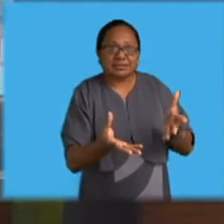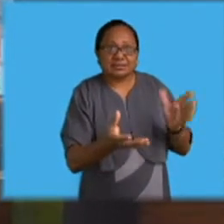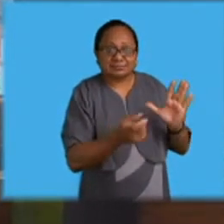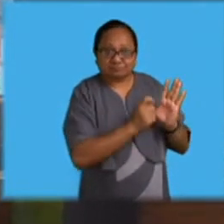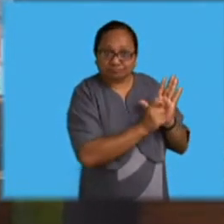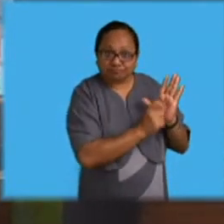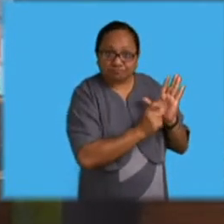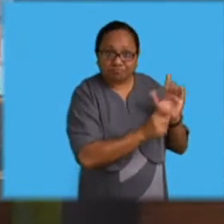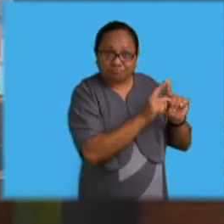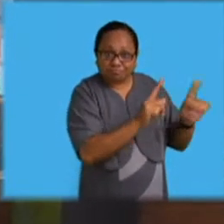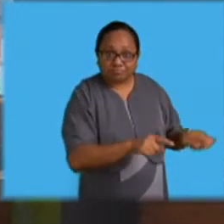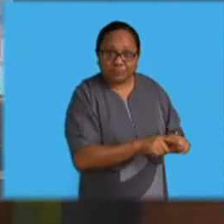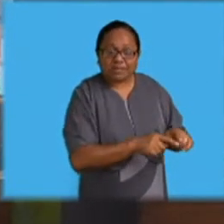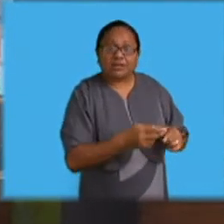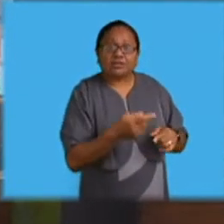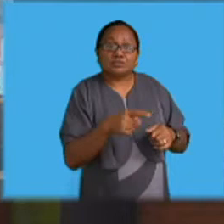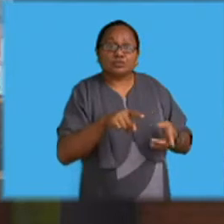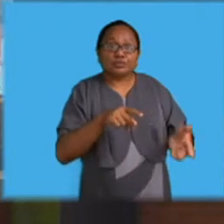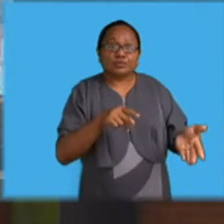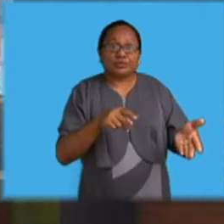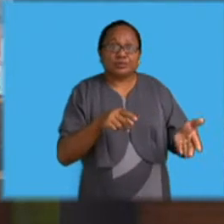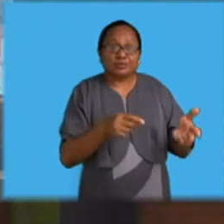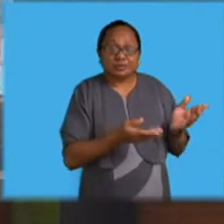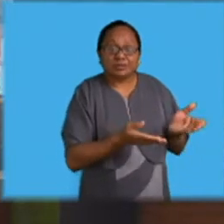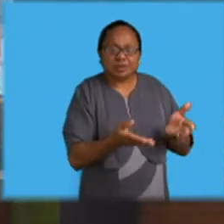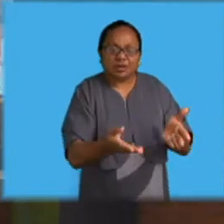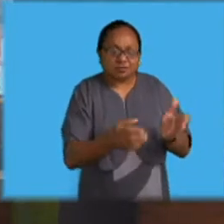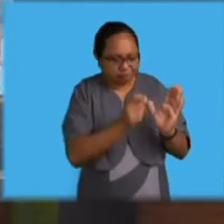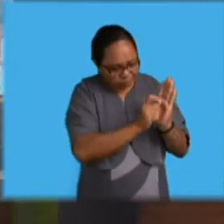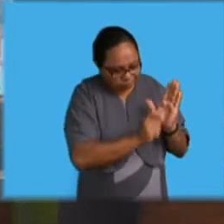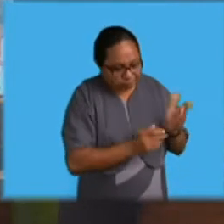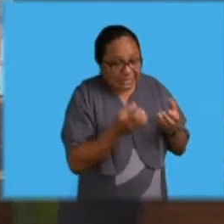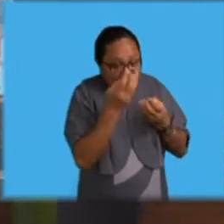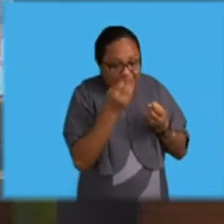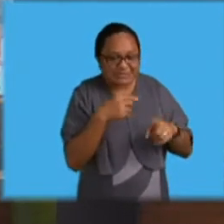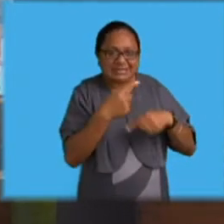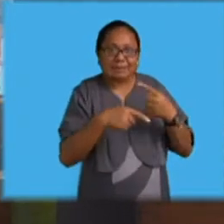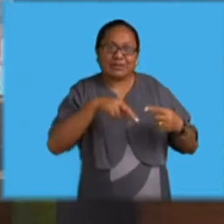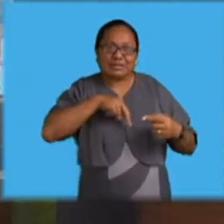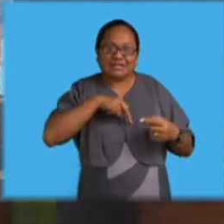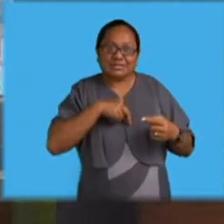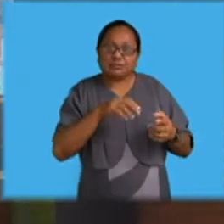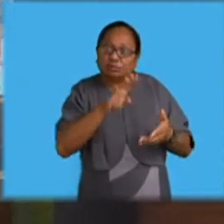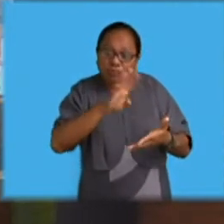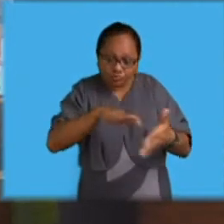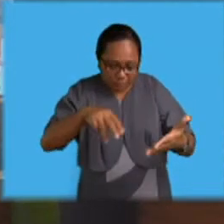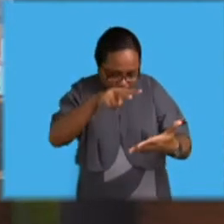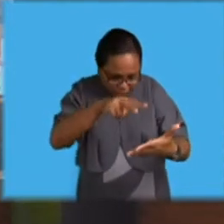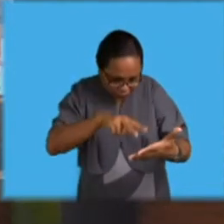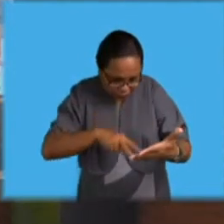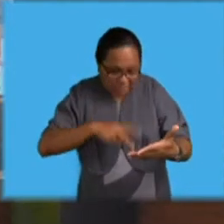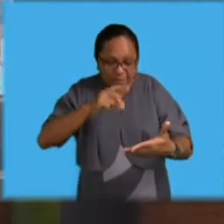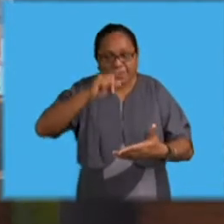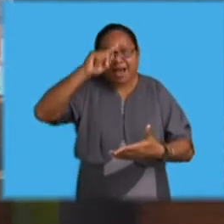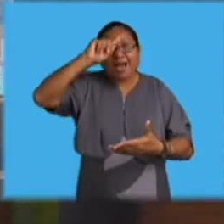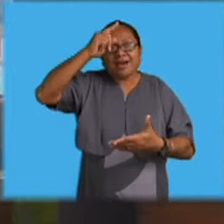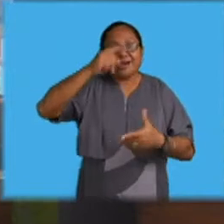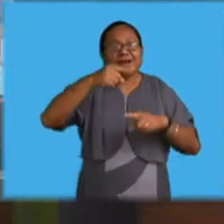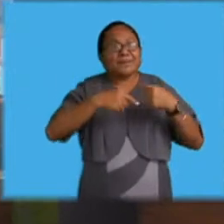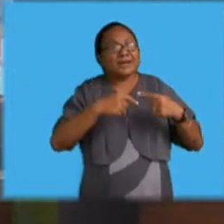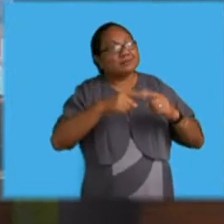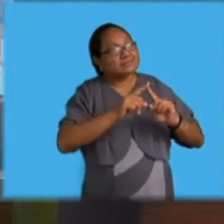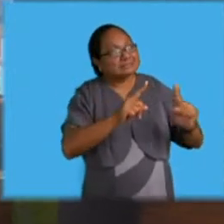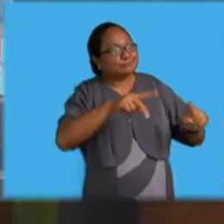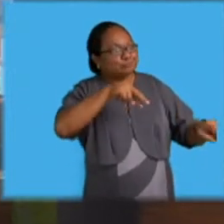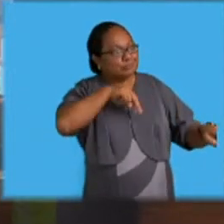relevant faith-based group, and we give it to the schools to read it out to children so that every child understands about the different religious